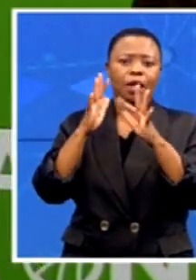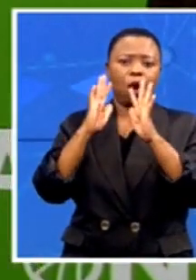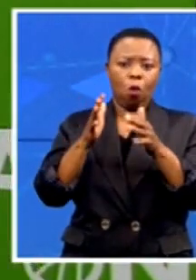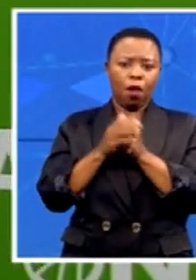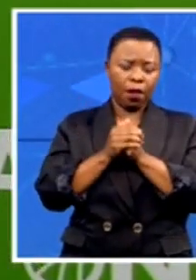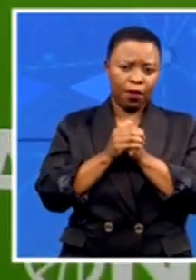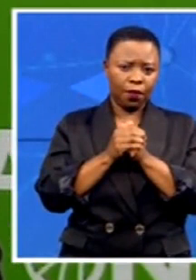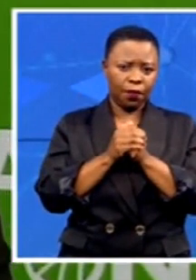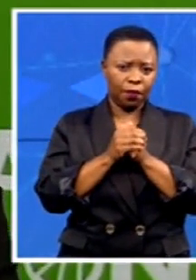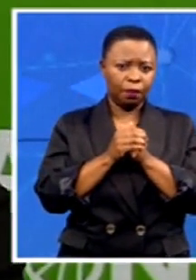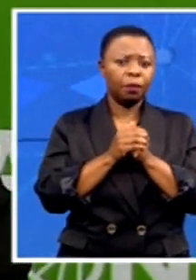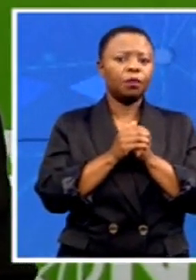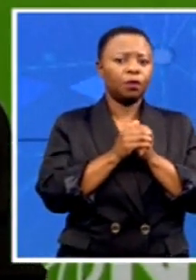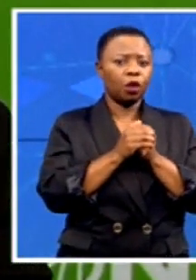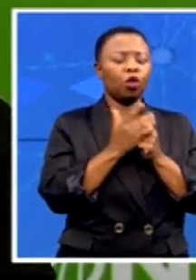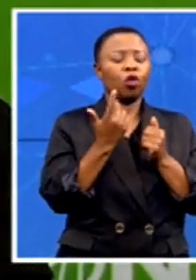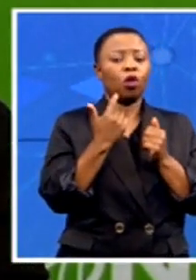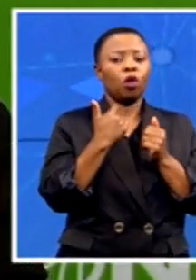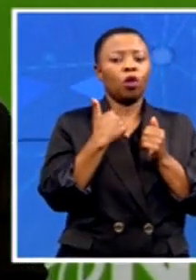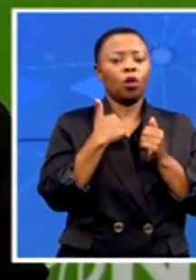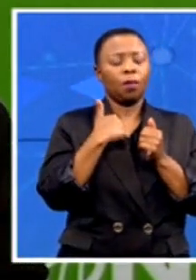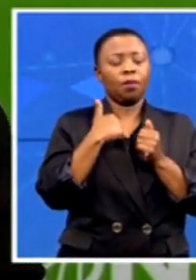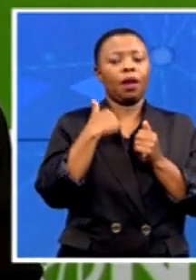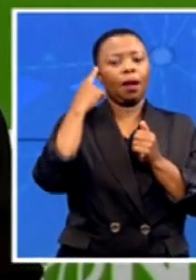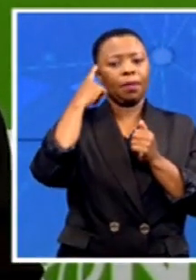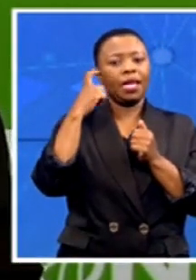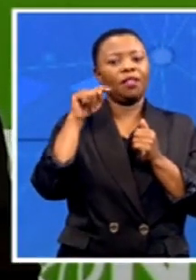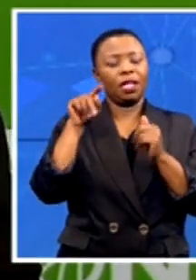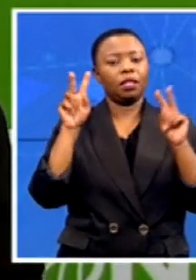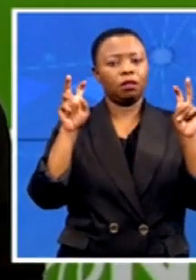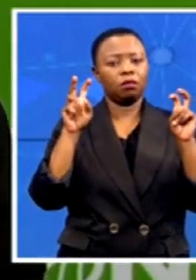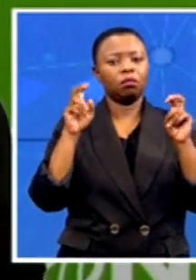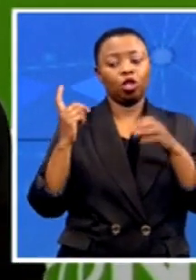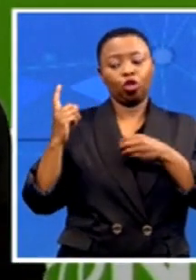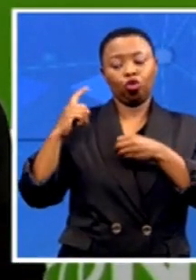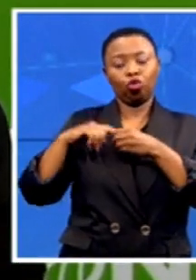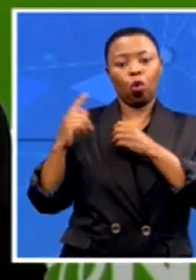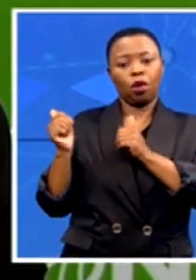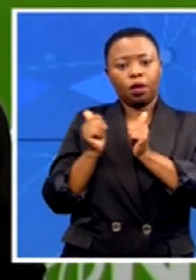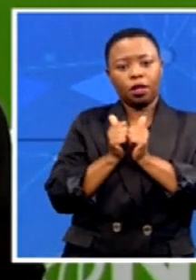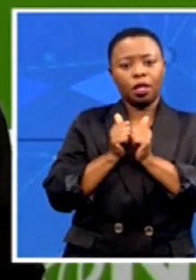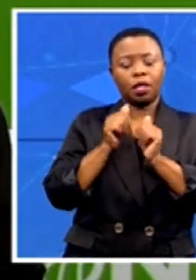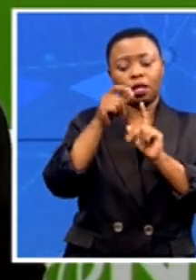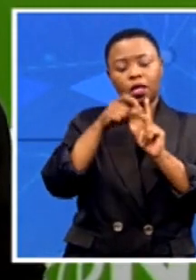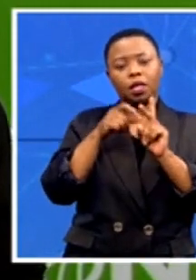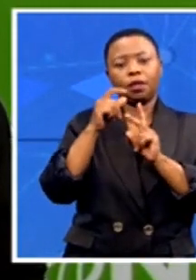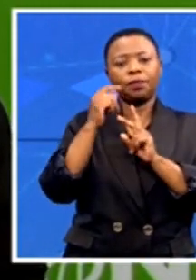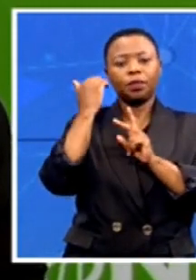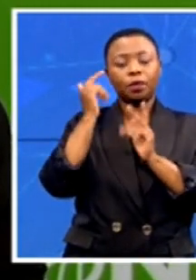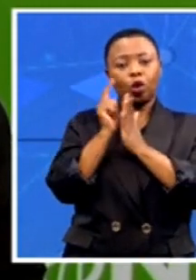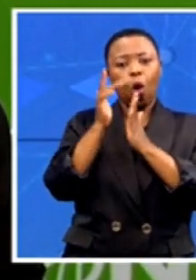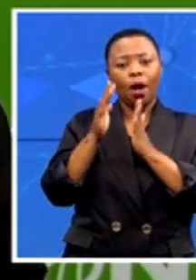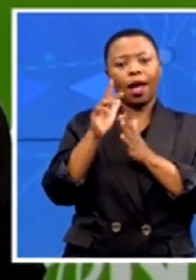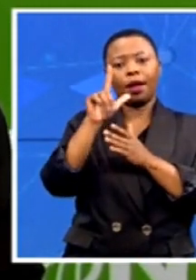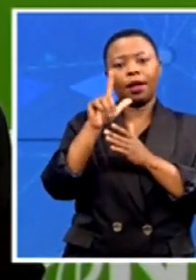matter. I'm joined by Advocate Tebogo Raikane, and in our absence,